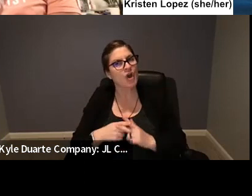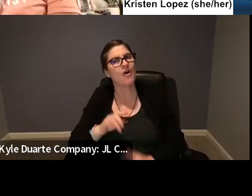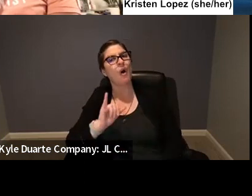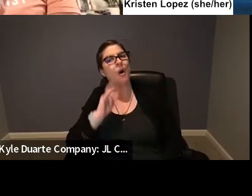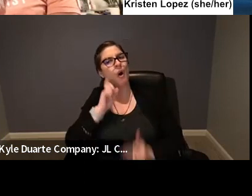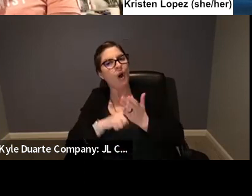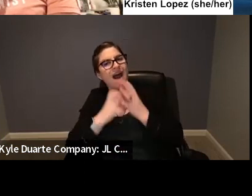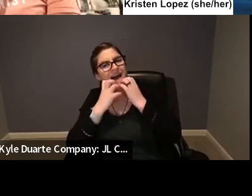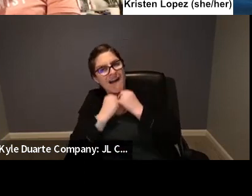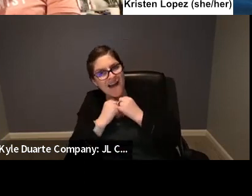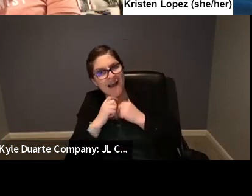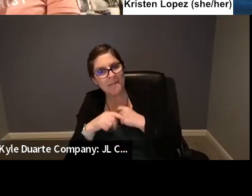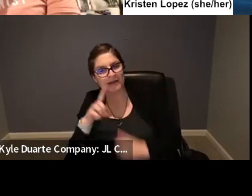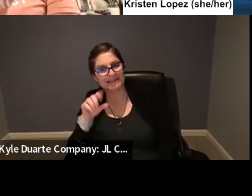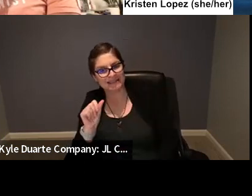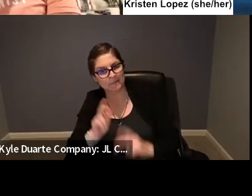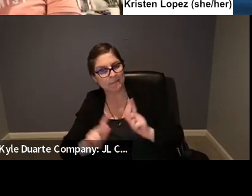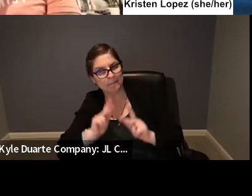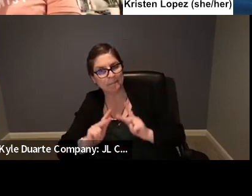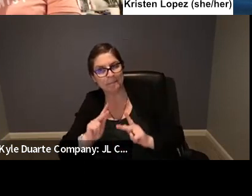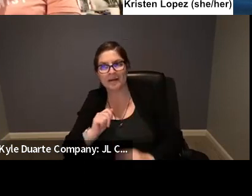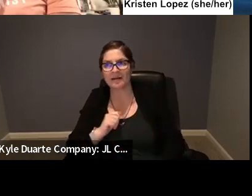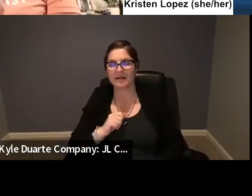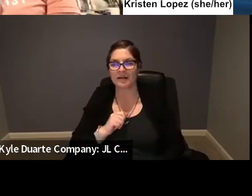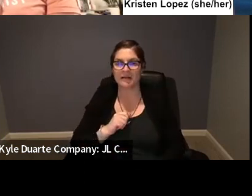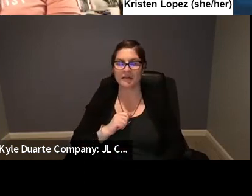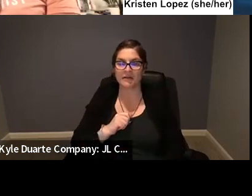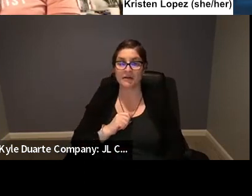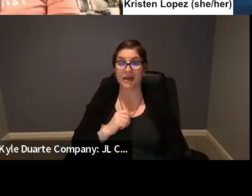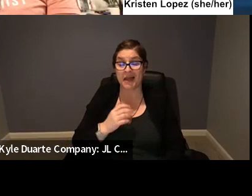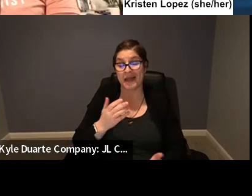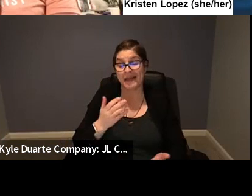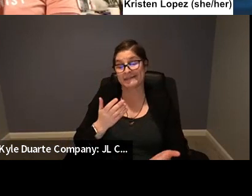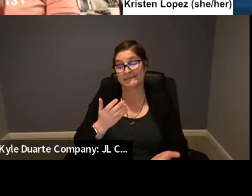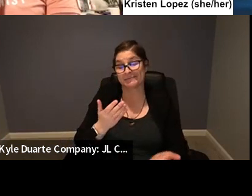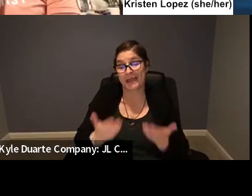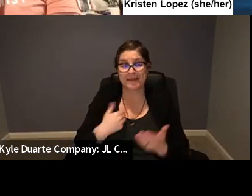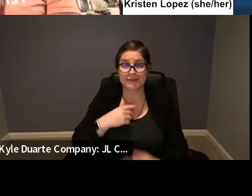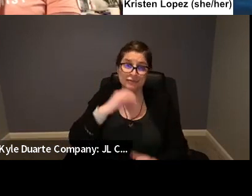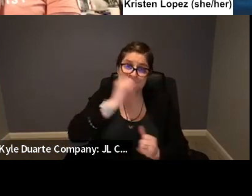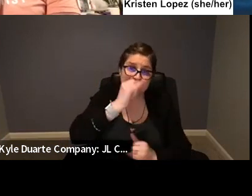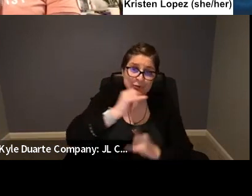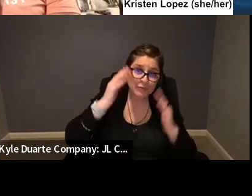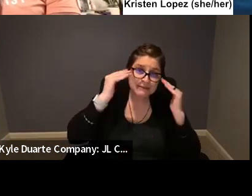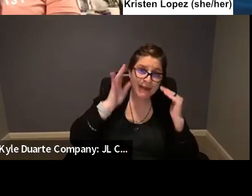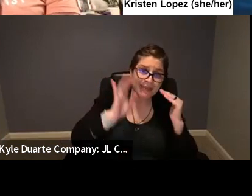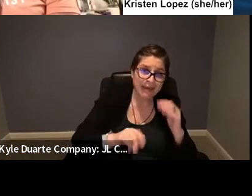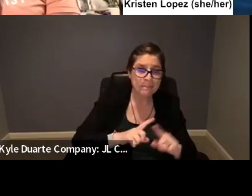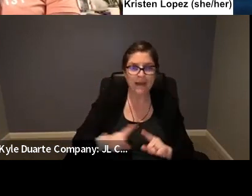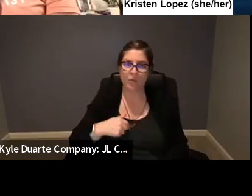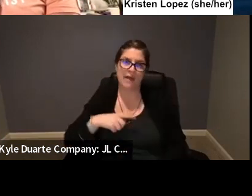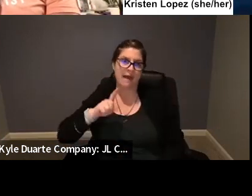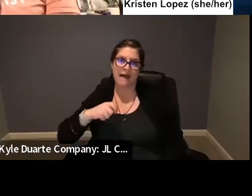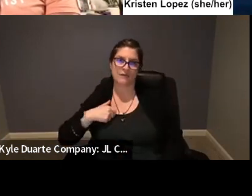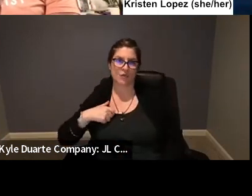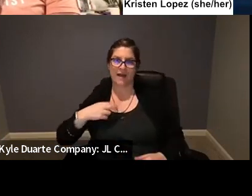And maybe it's, you know, not even logical, I guess, to expect that. But if we don't have hope, what